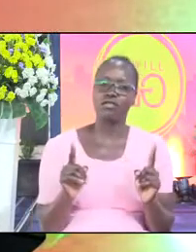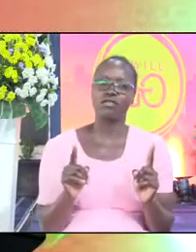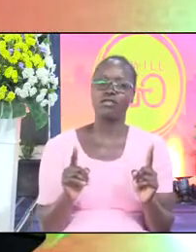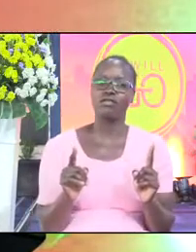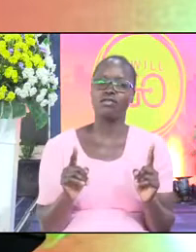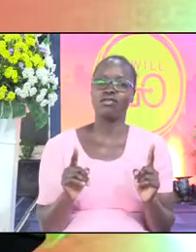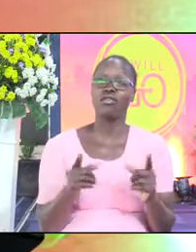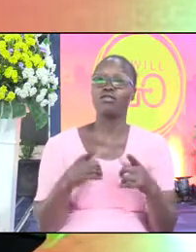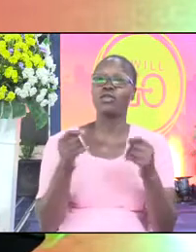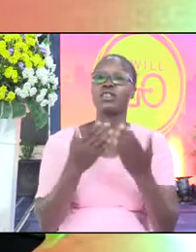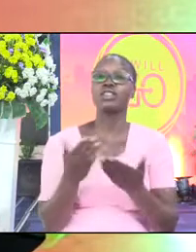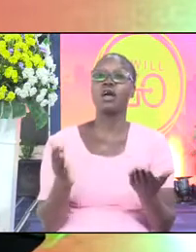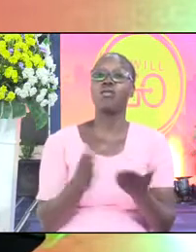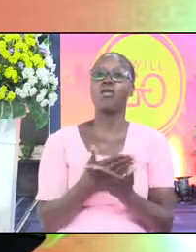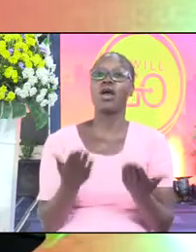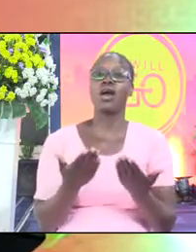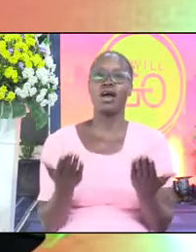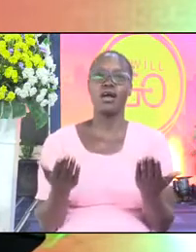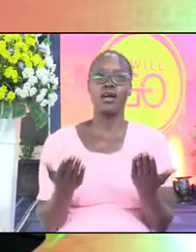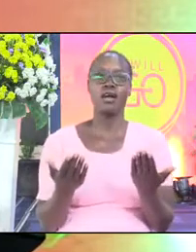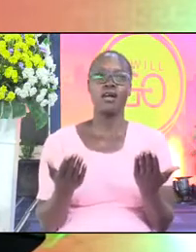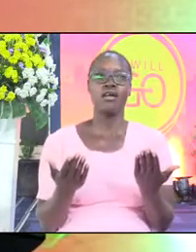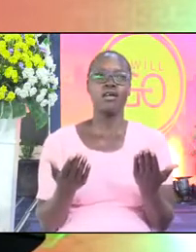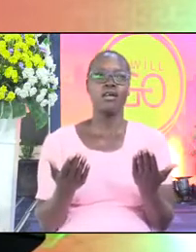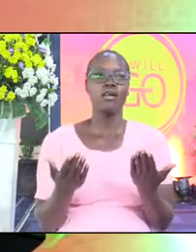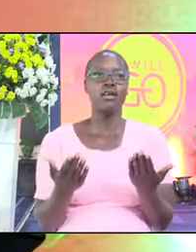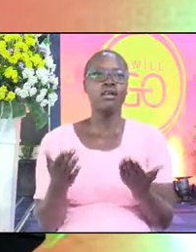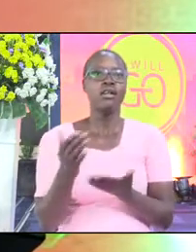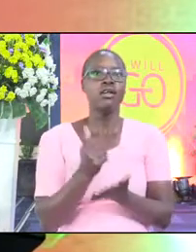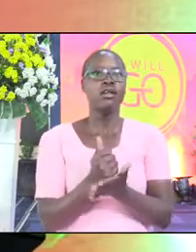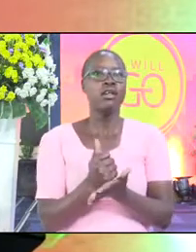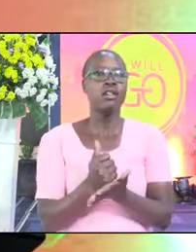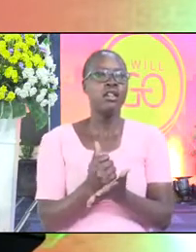I'm going somewhere. This is the word of God. Somebody say amen.